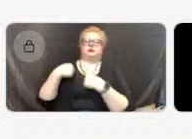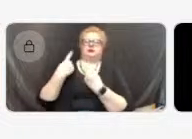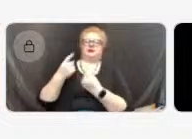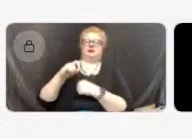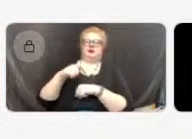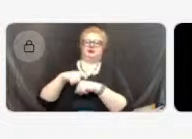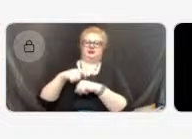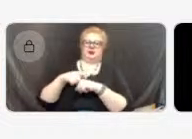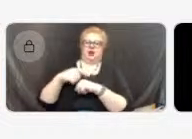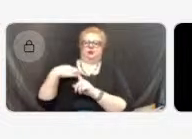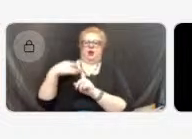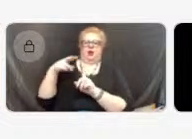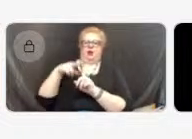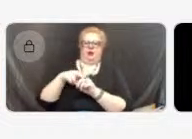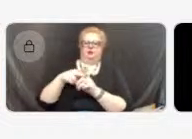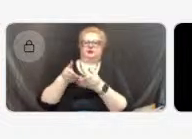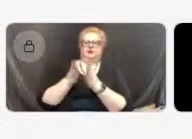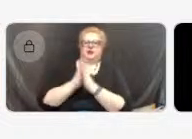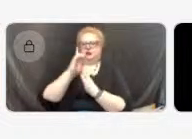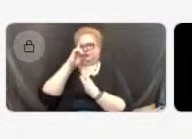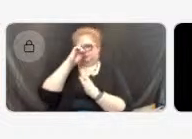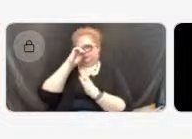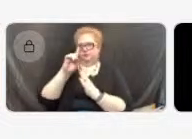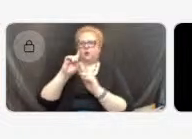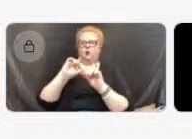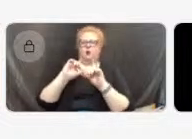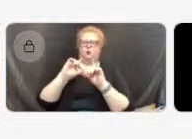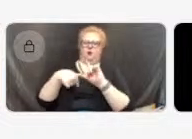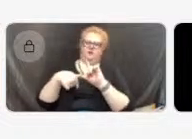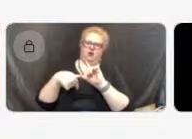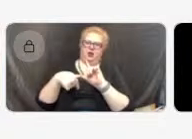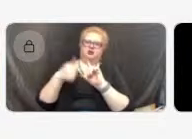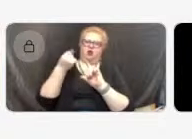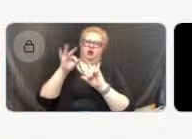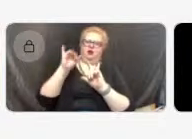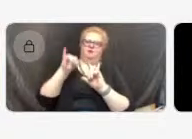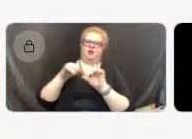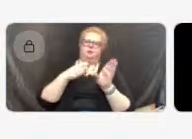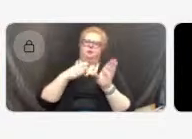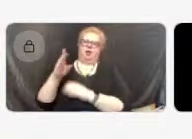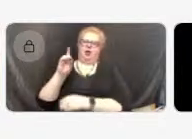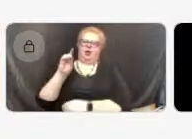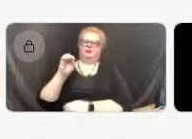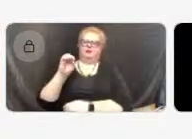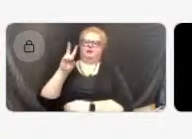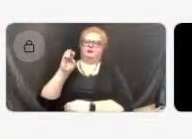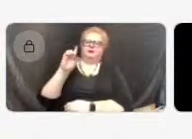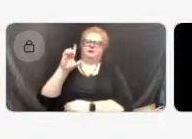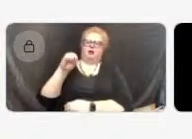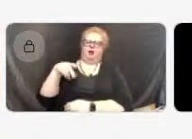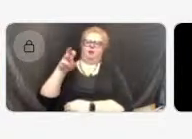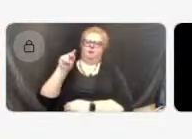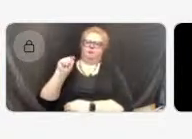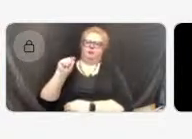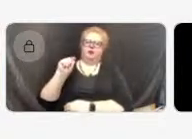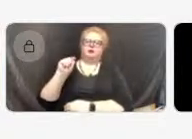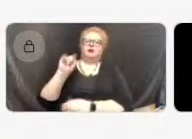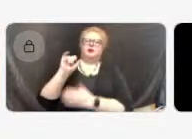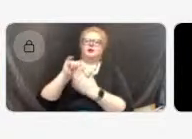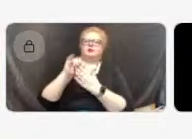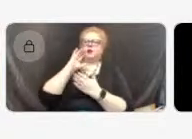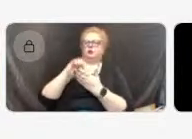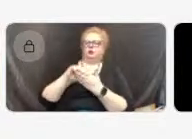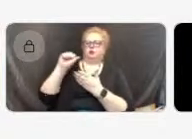had asked for a revocation of the planned development, which would remove that from what the rest